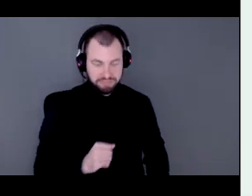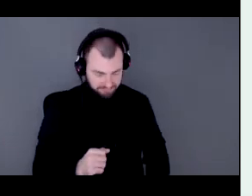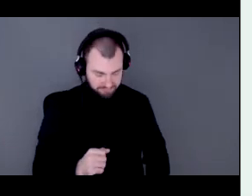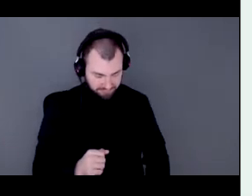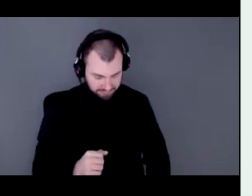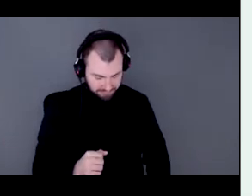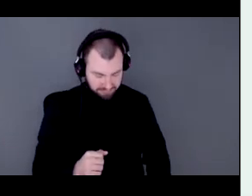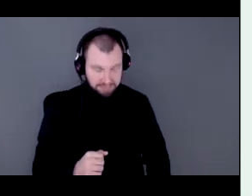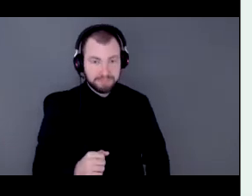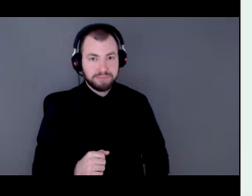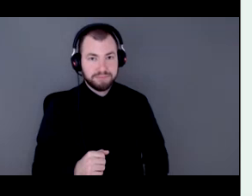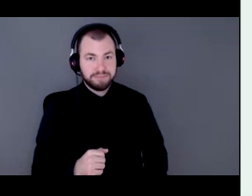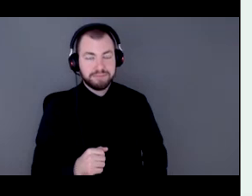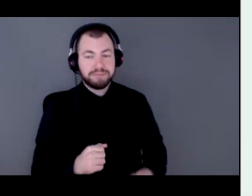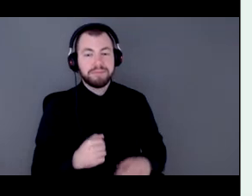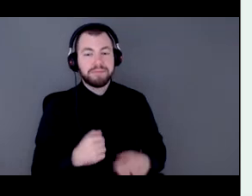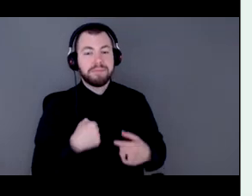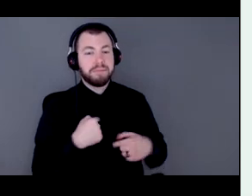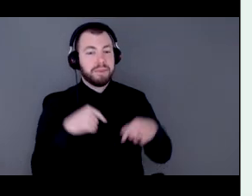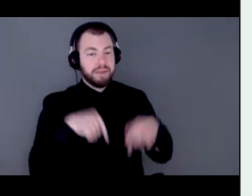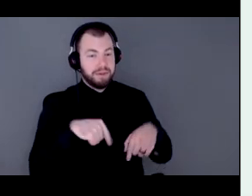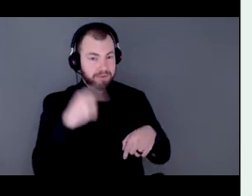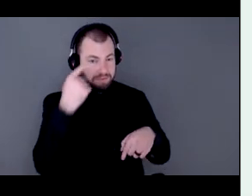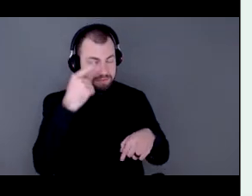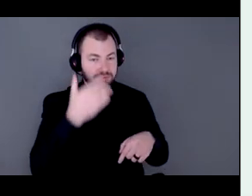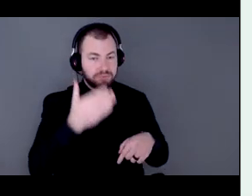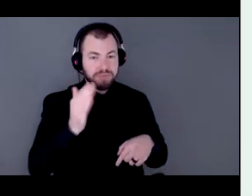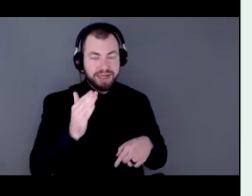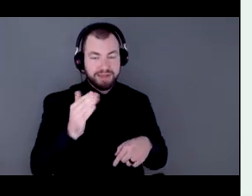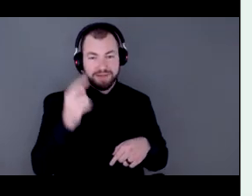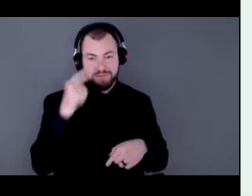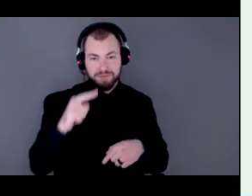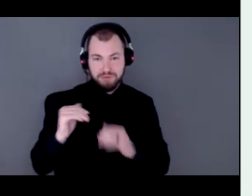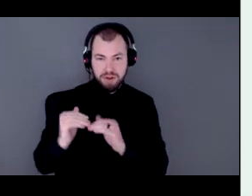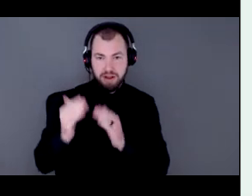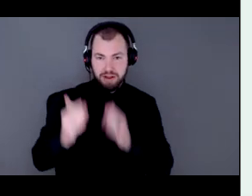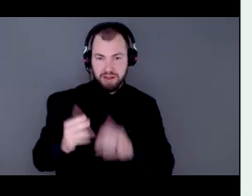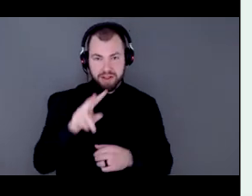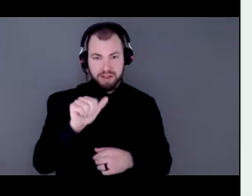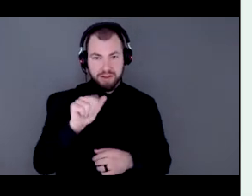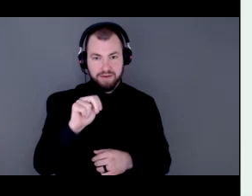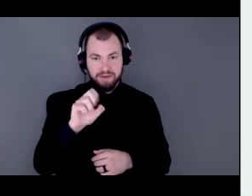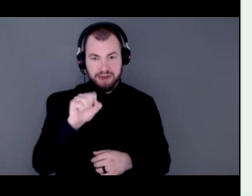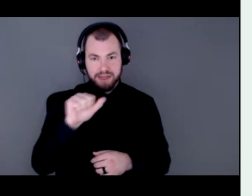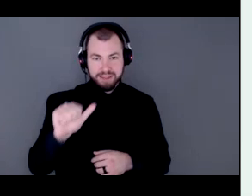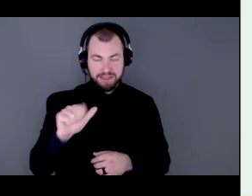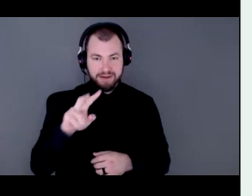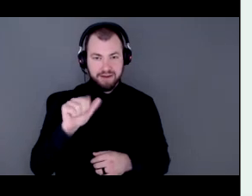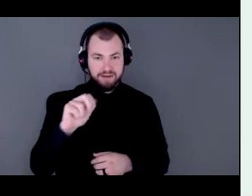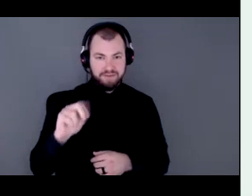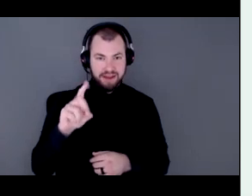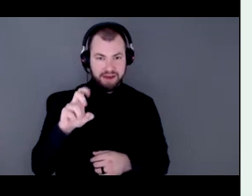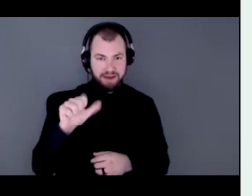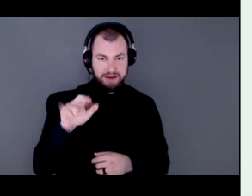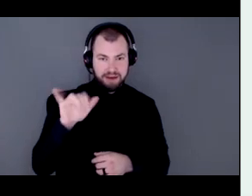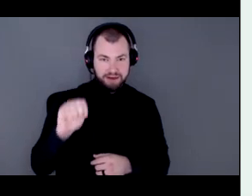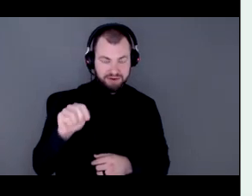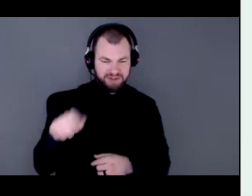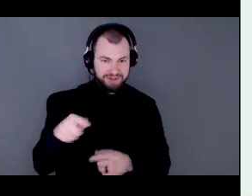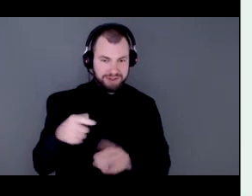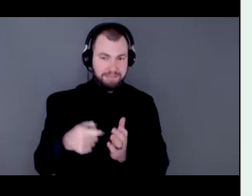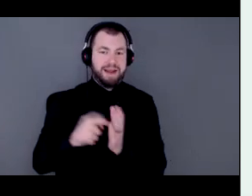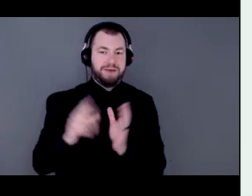And I'm actually here presenting on behalf of one of my colleagues, Vanessa Van Deren. She's at a mandatory meeting with the rest of